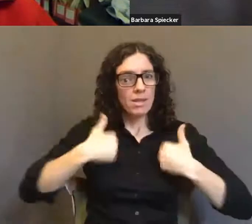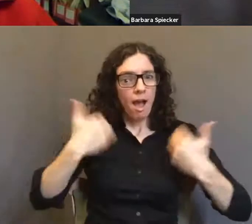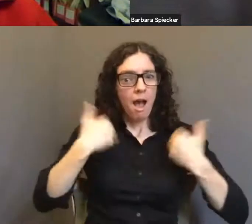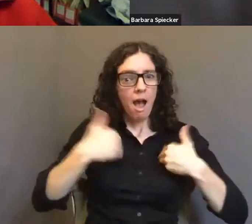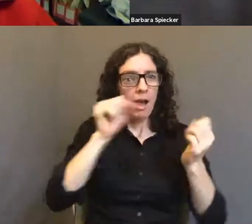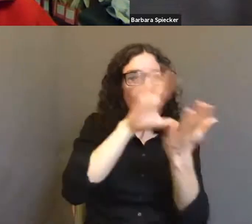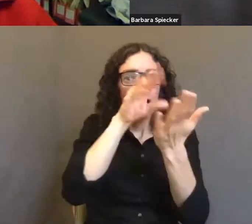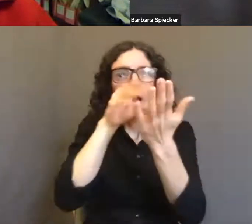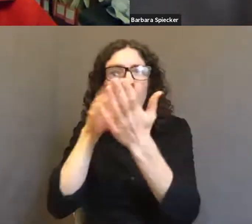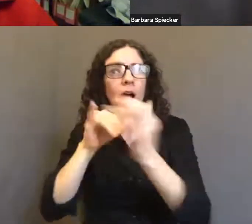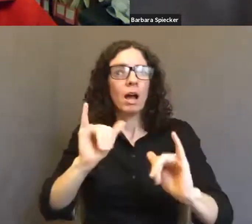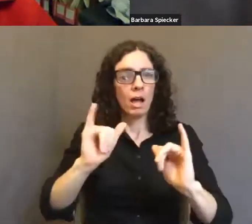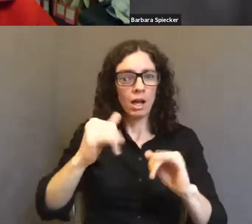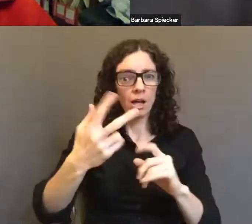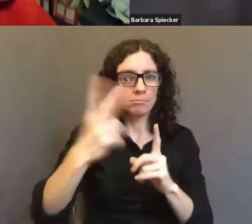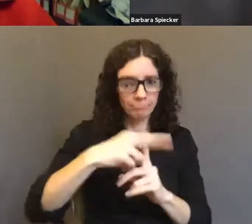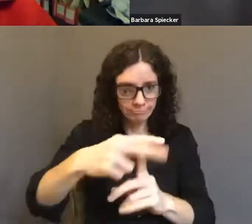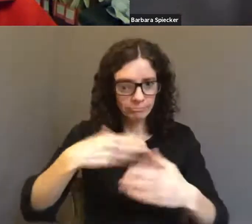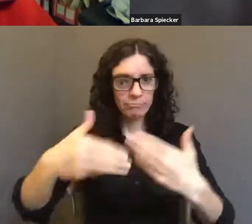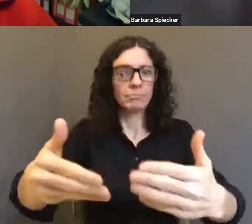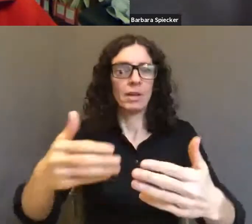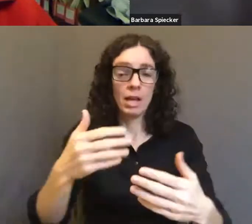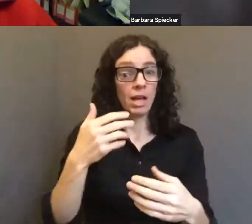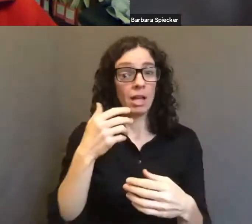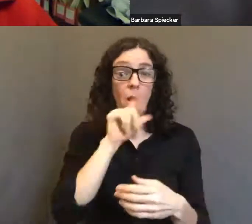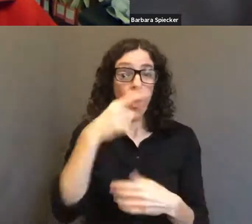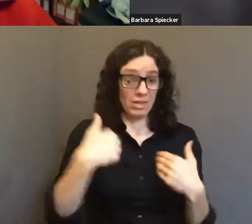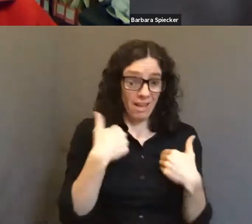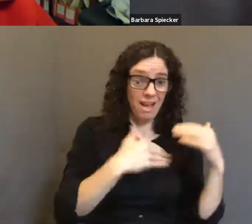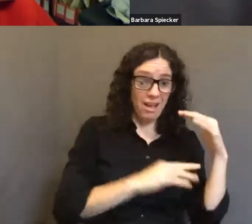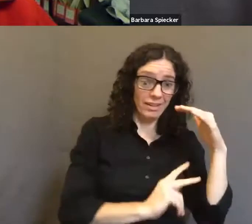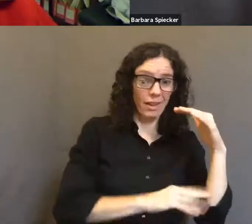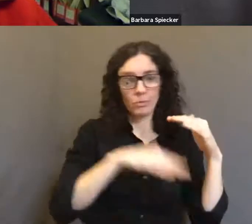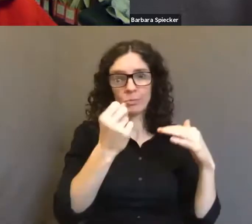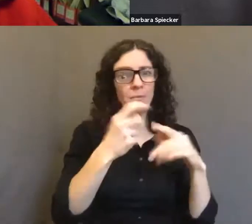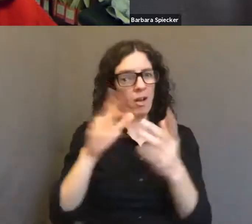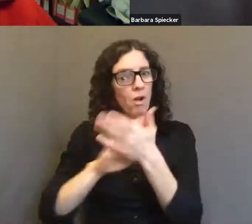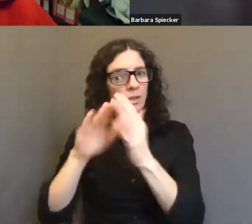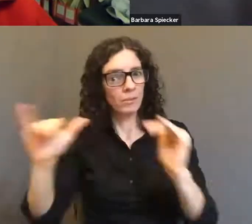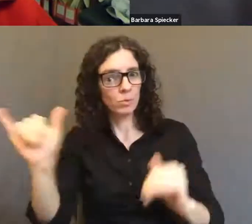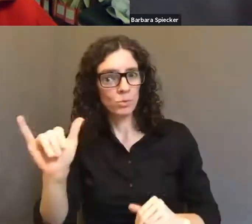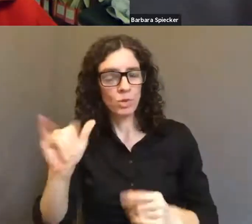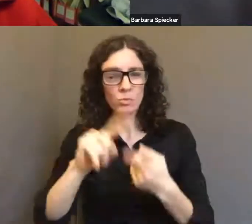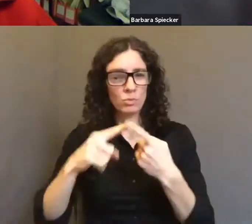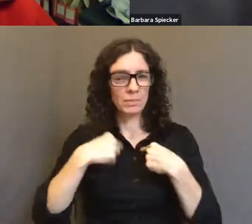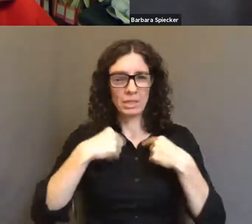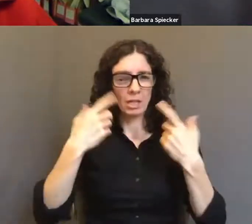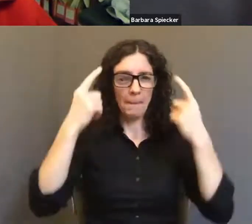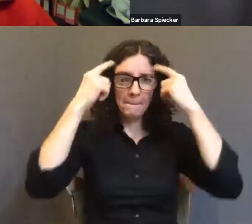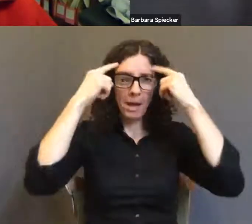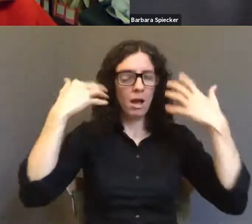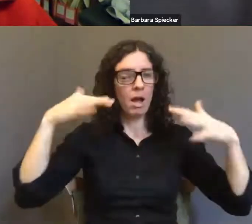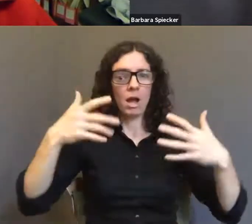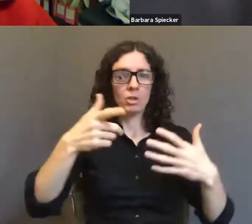into college. To me, that's just mind-boggling that she's been able to do that and do everything that she